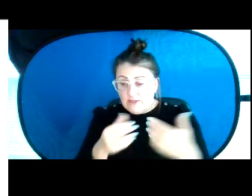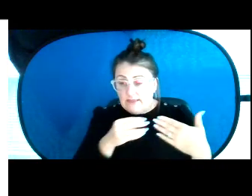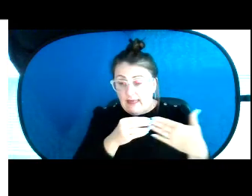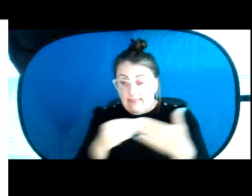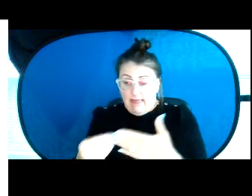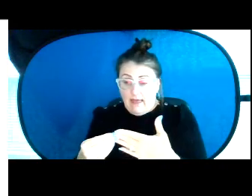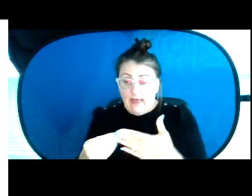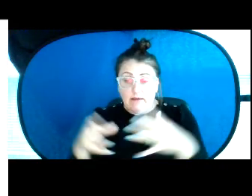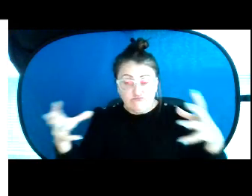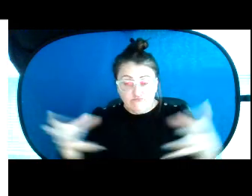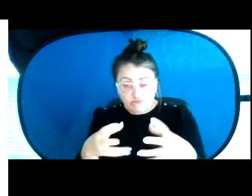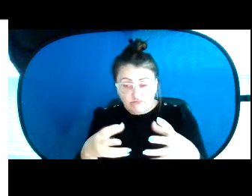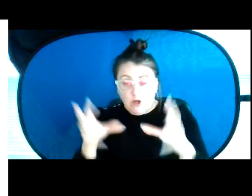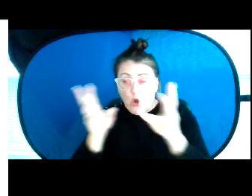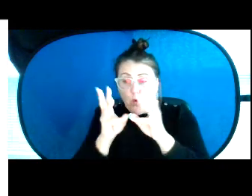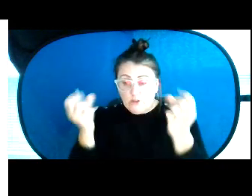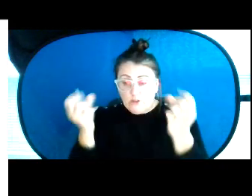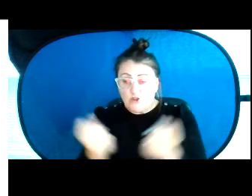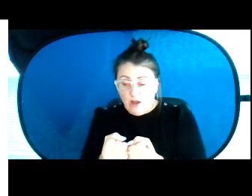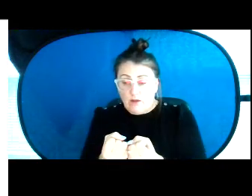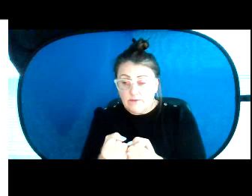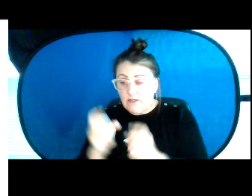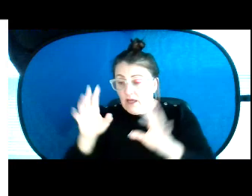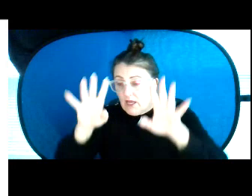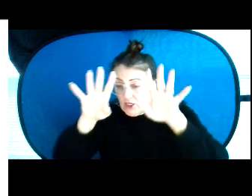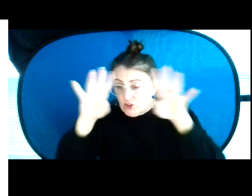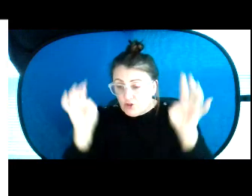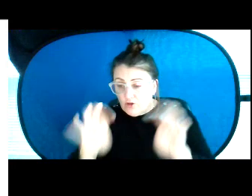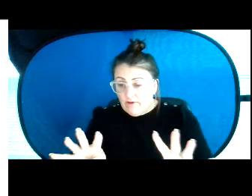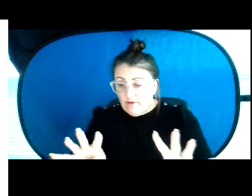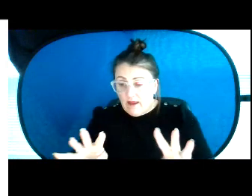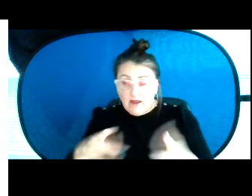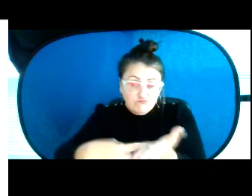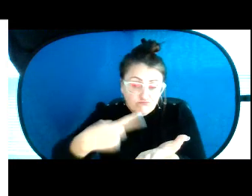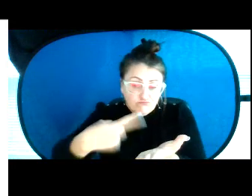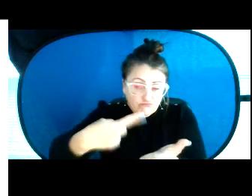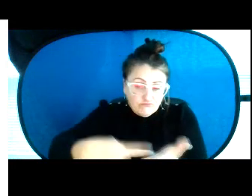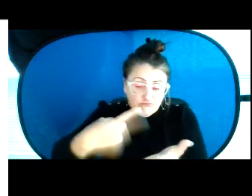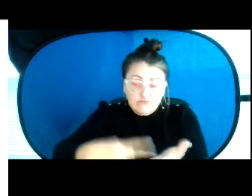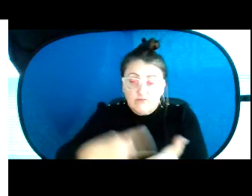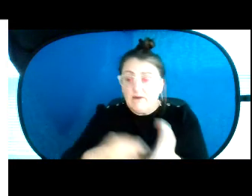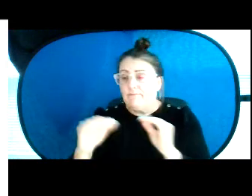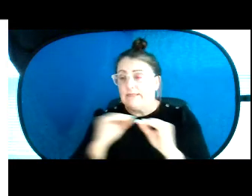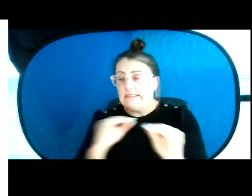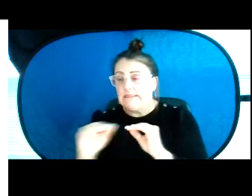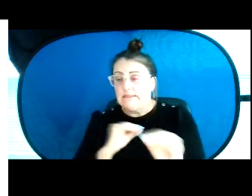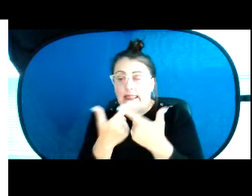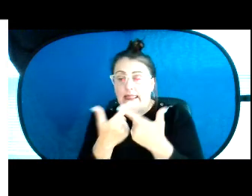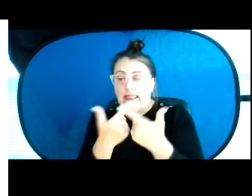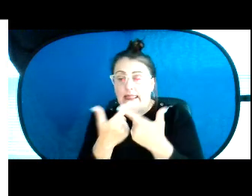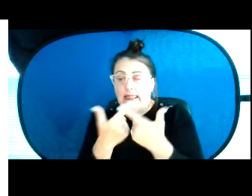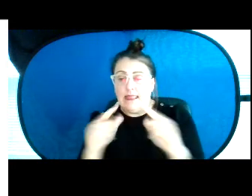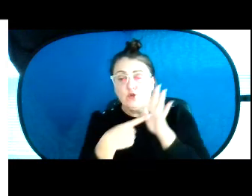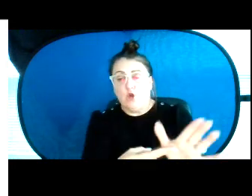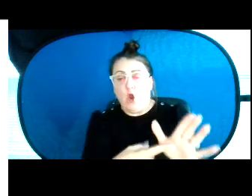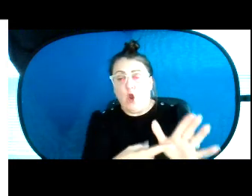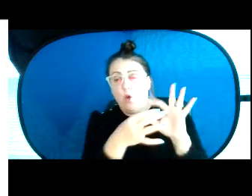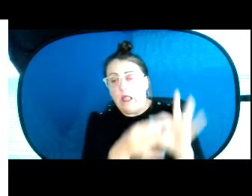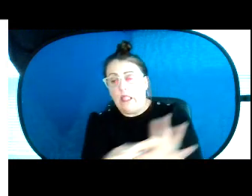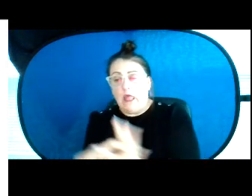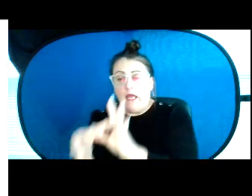Through workshops, surveys, and robust discussion, the group refined the language to reflect the committee's collective